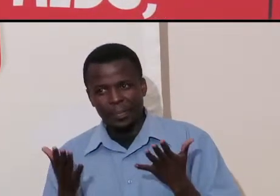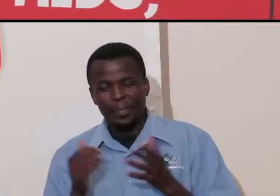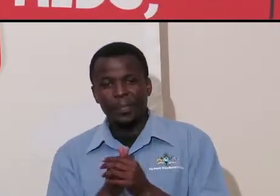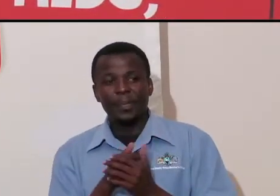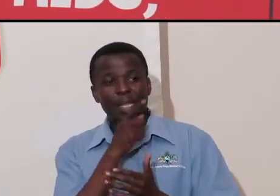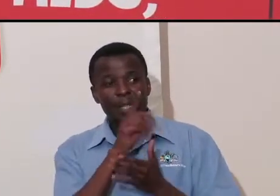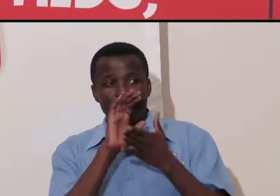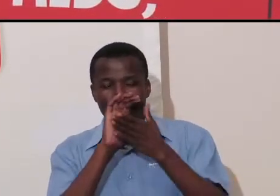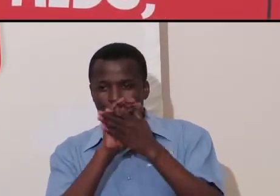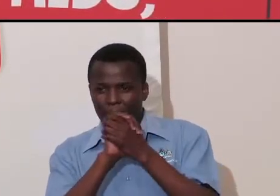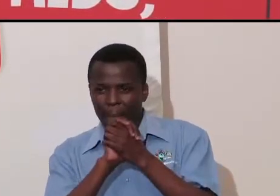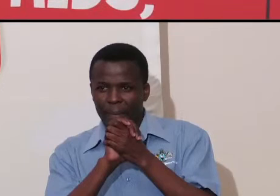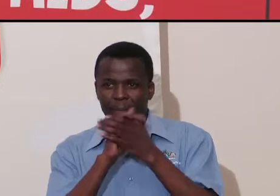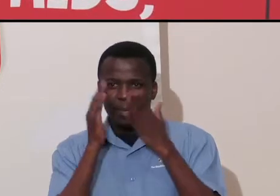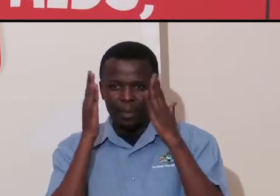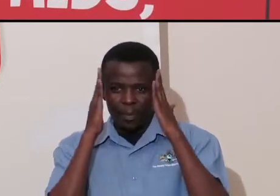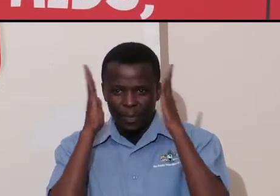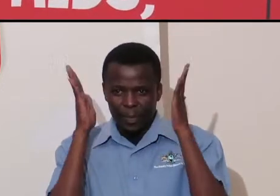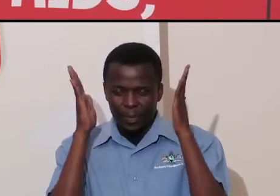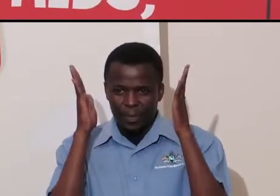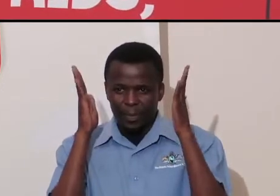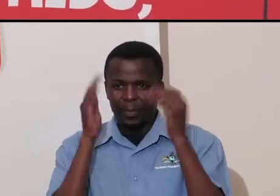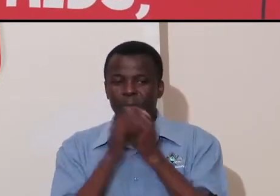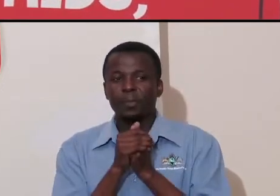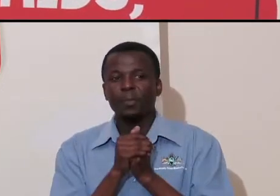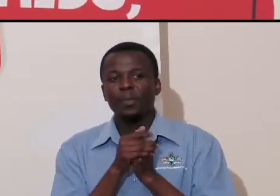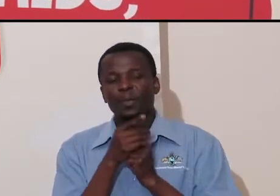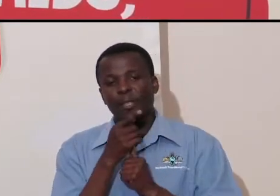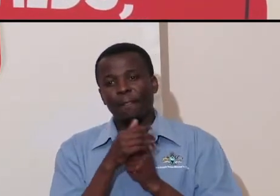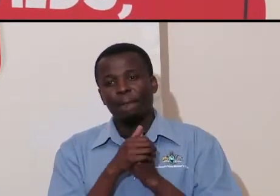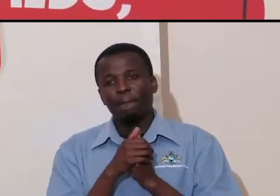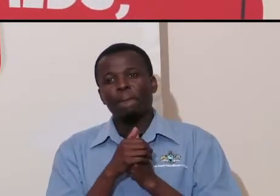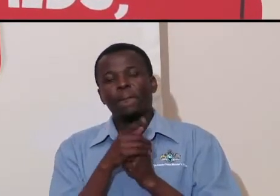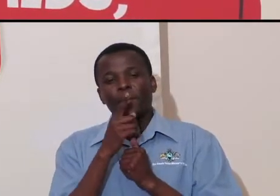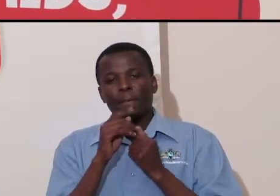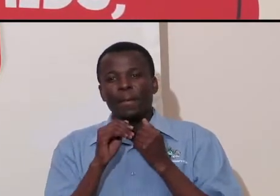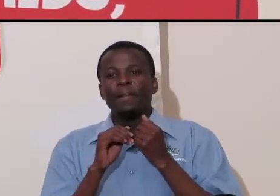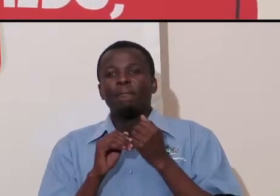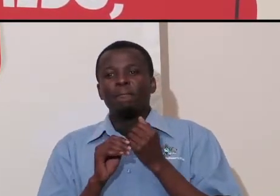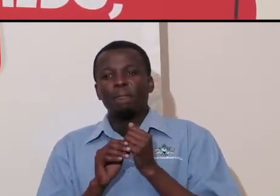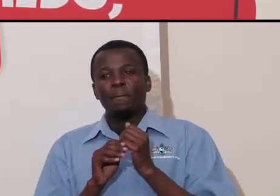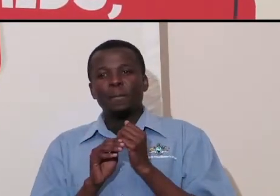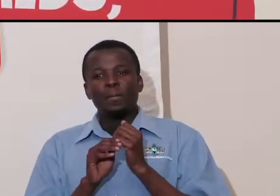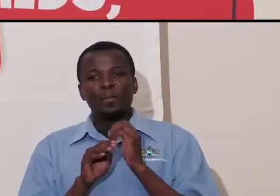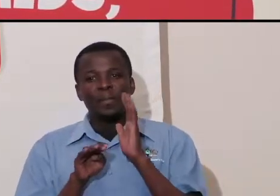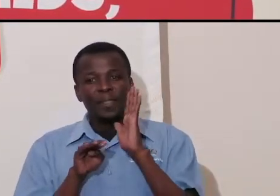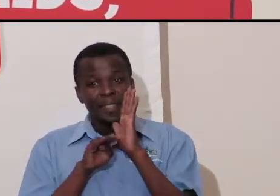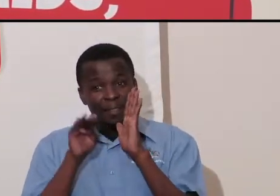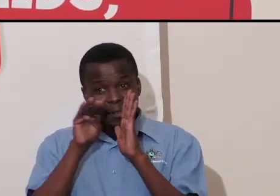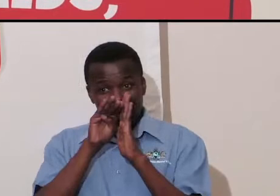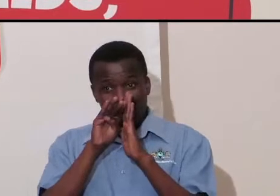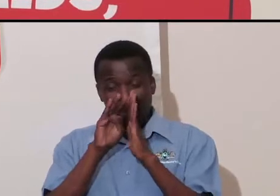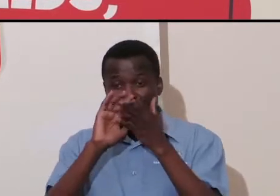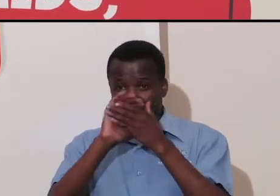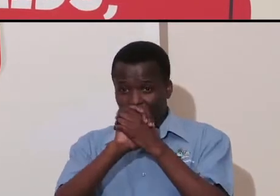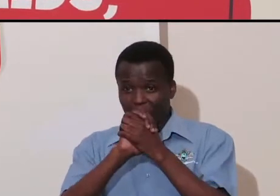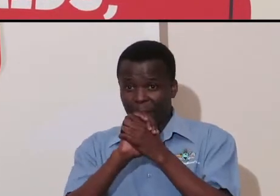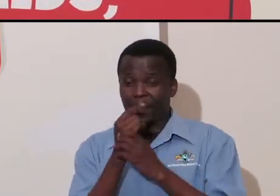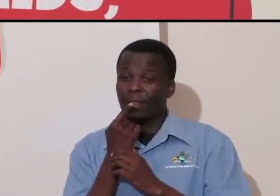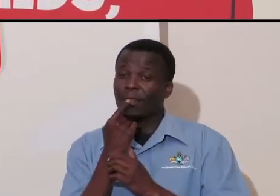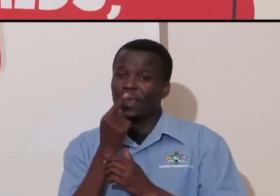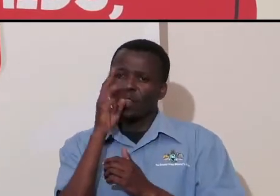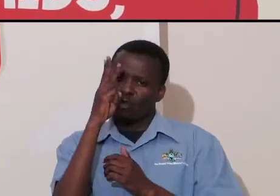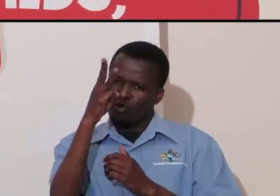Our partners, the excellencies that are here, our development partners, we are happy that you partner with